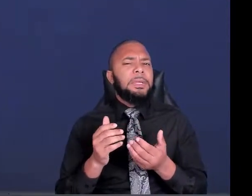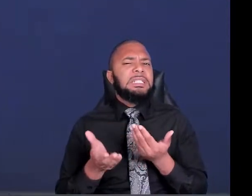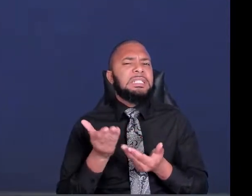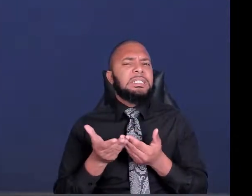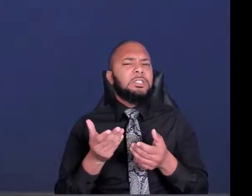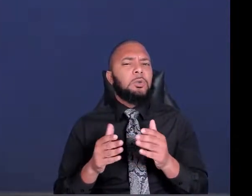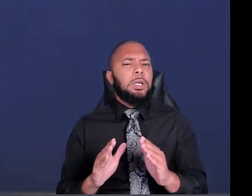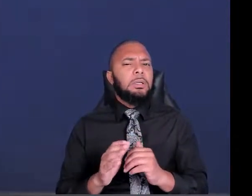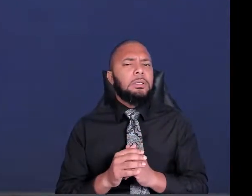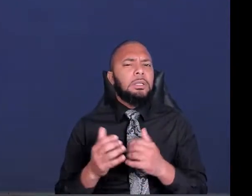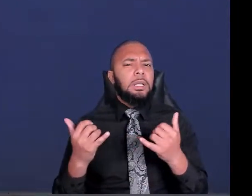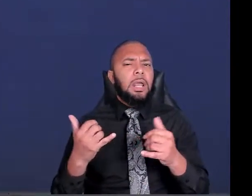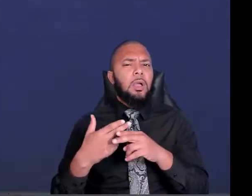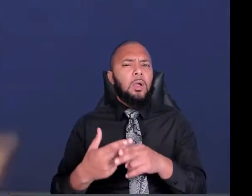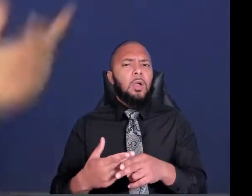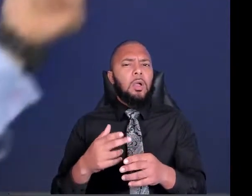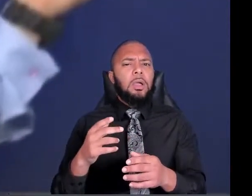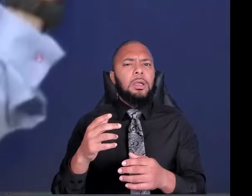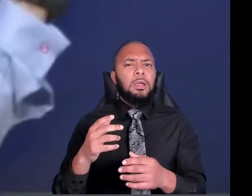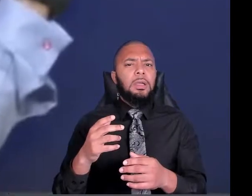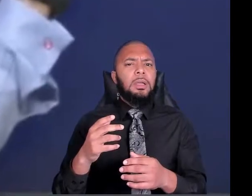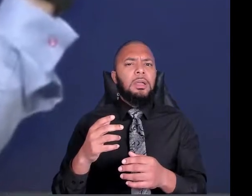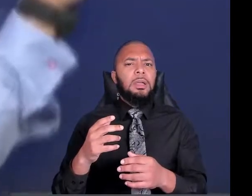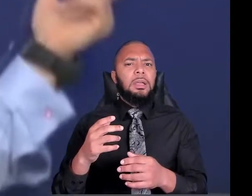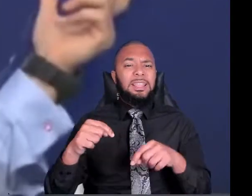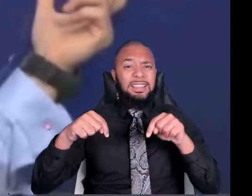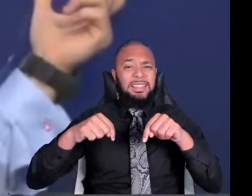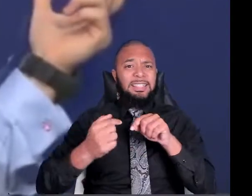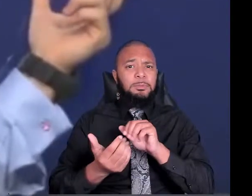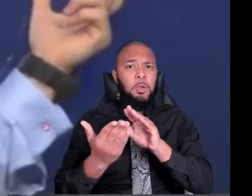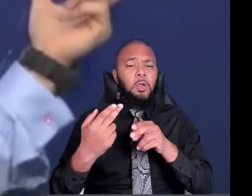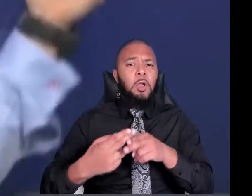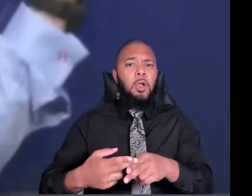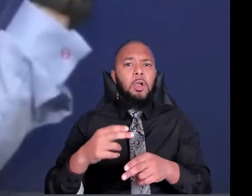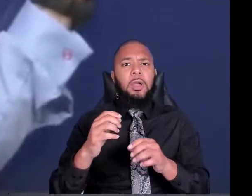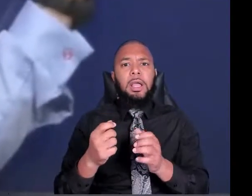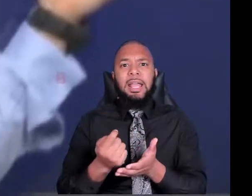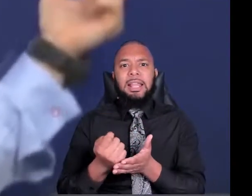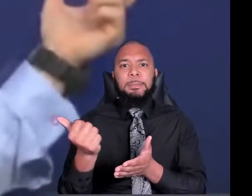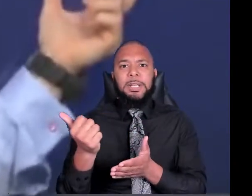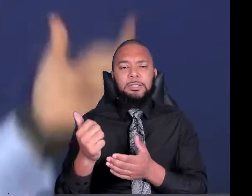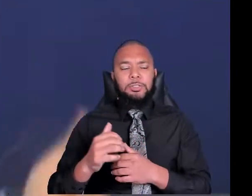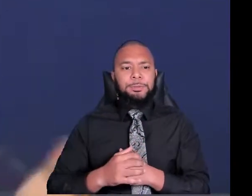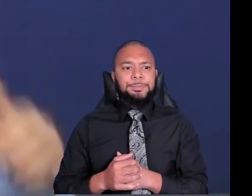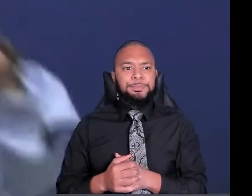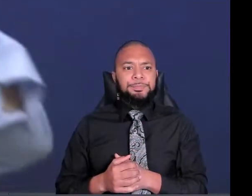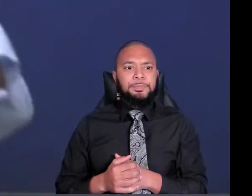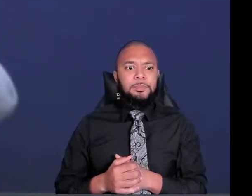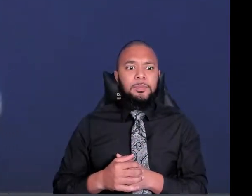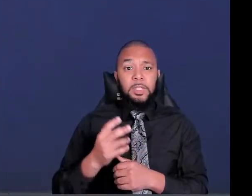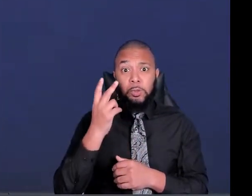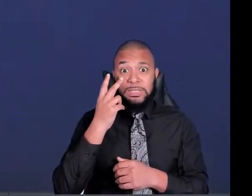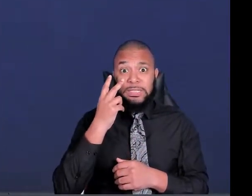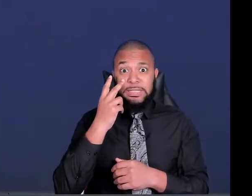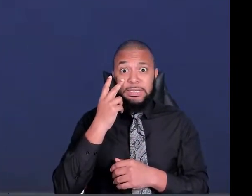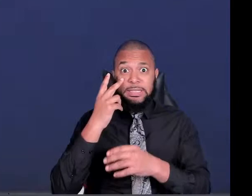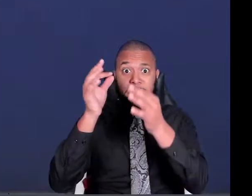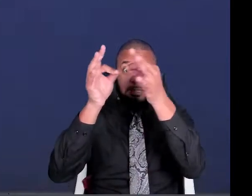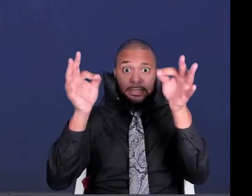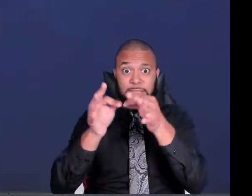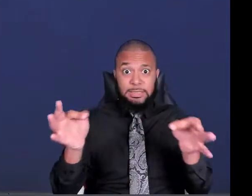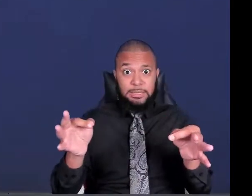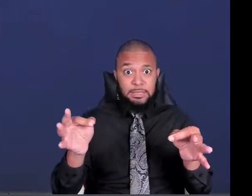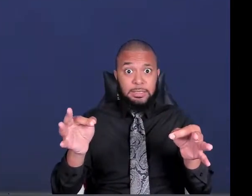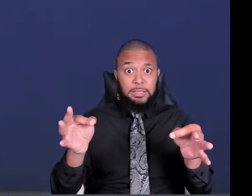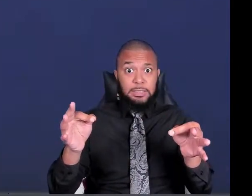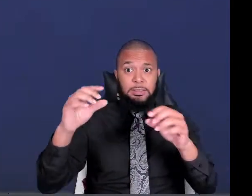called elimination. You'll notice that these two equations are stacked on top of